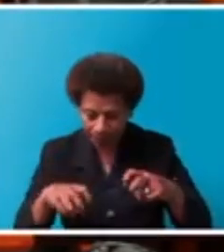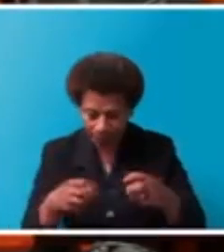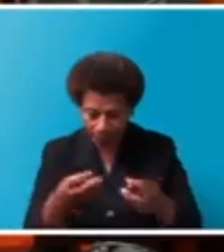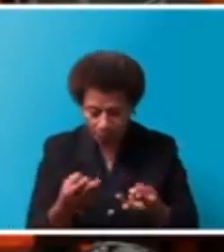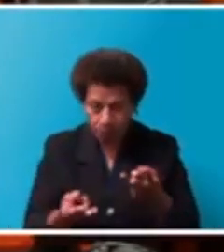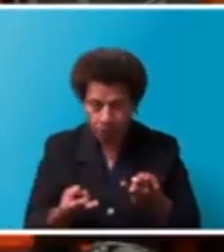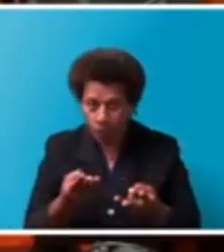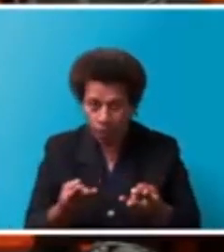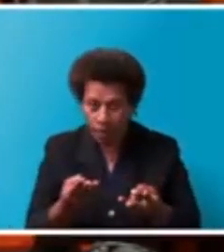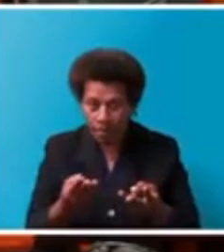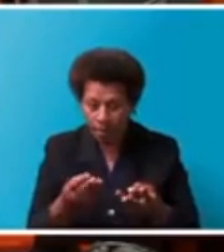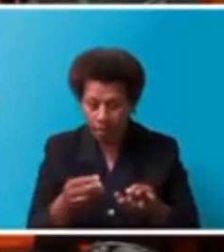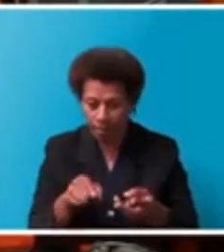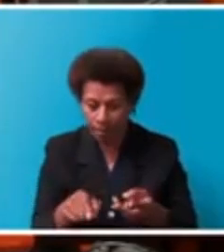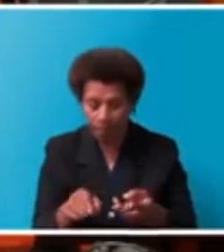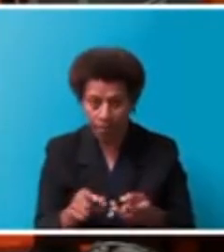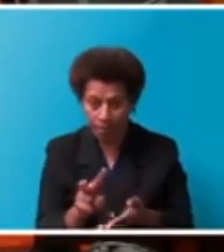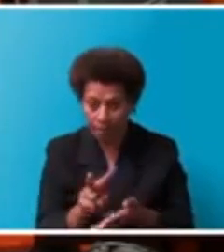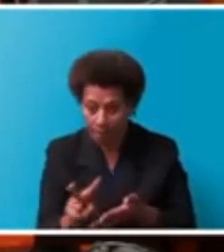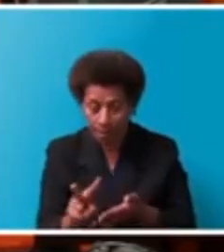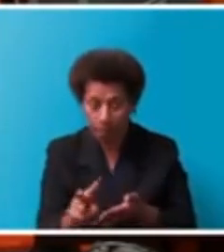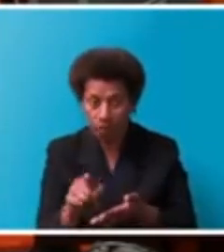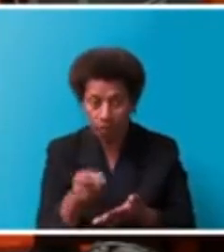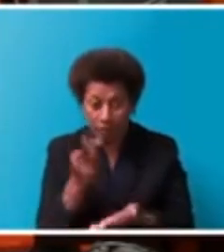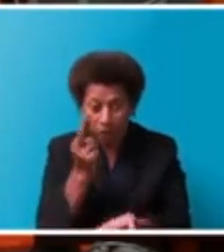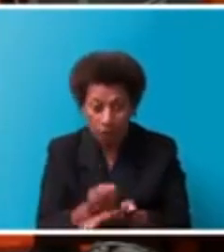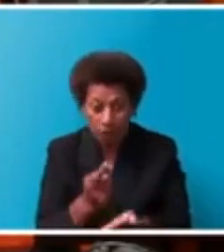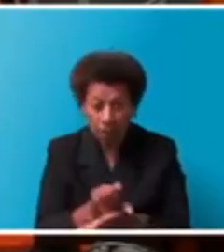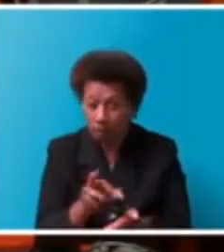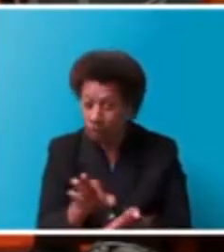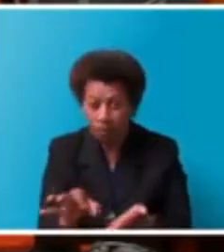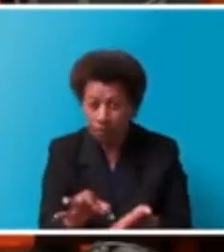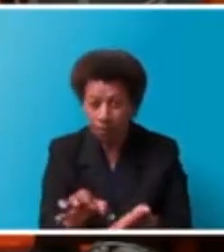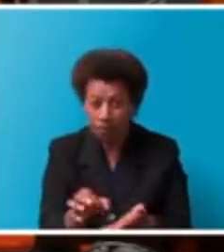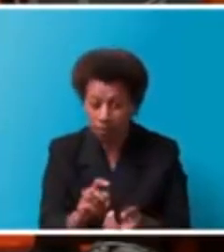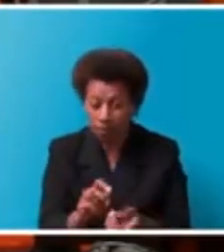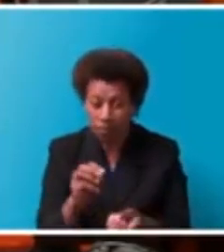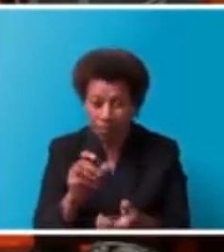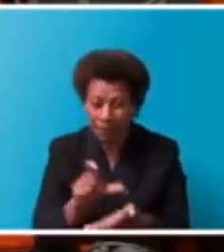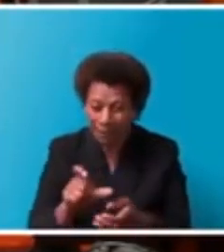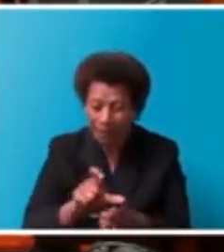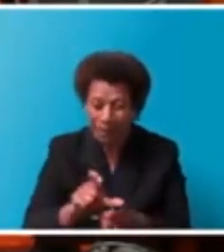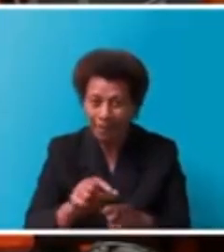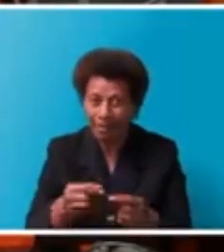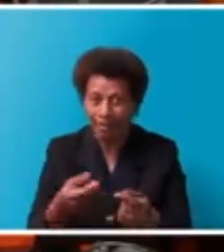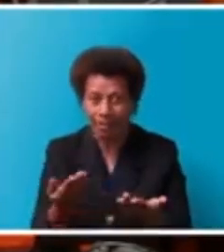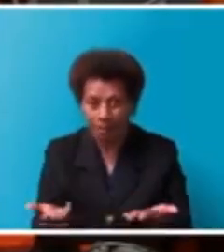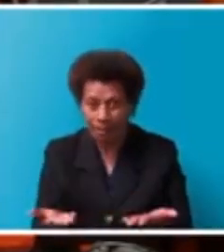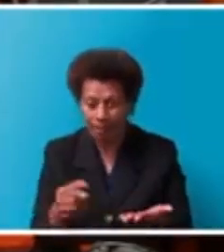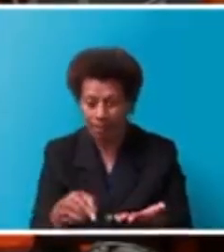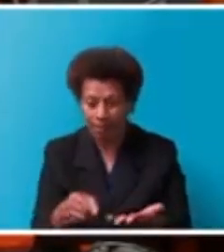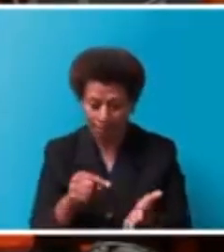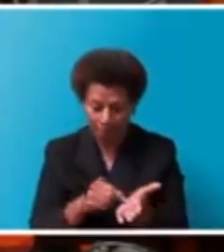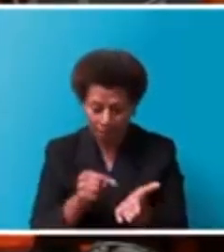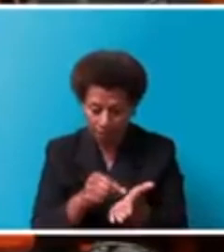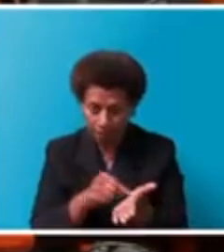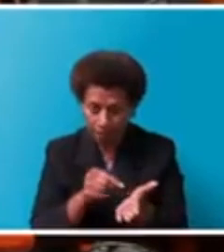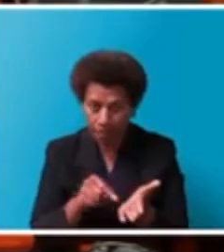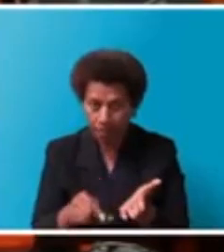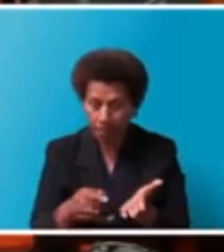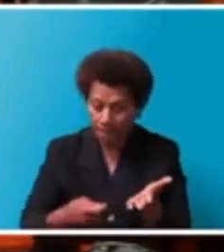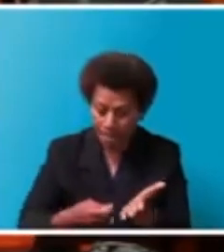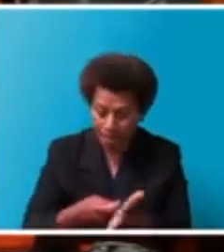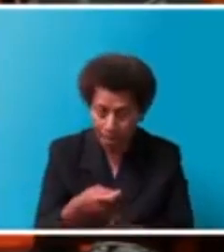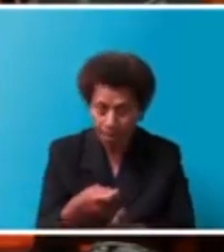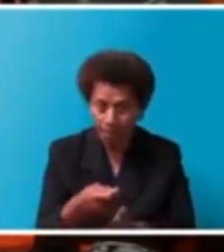its concentrate percentage validated by MRD staff, the royalty calculated and paid in advance,